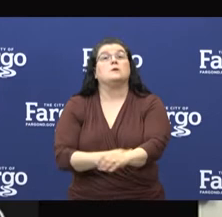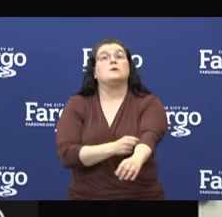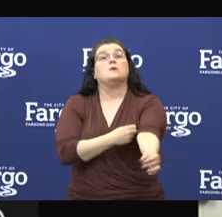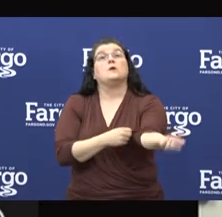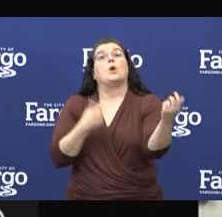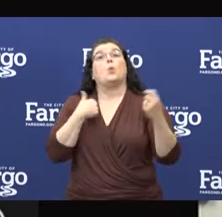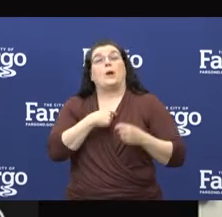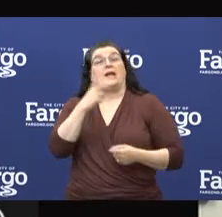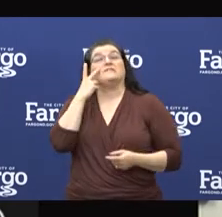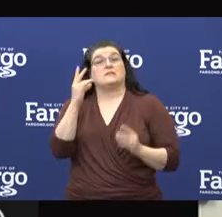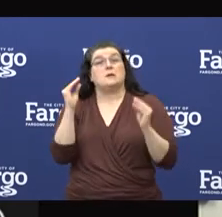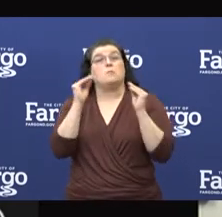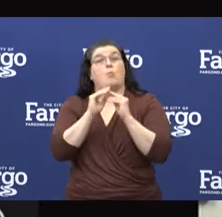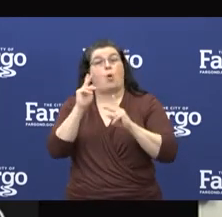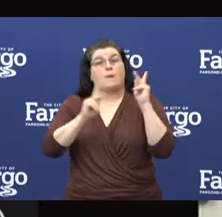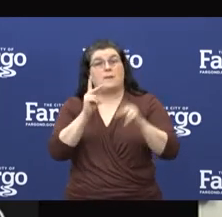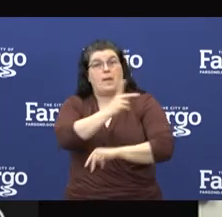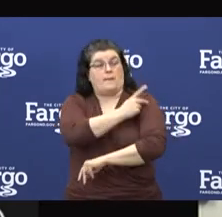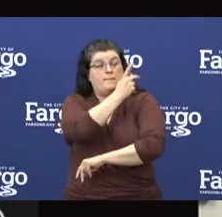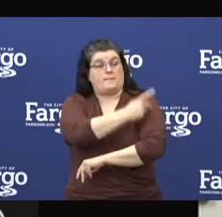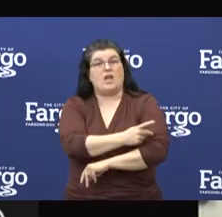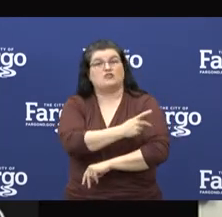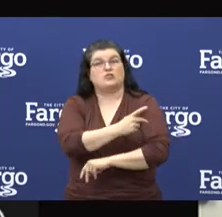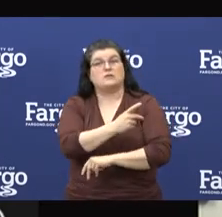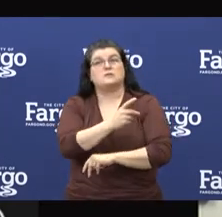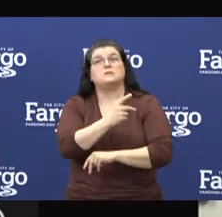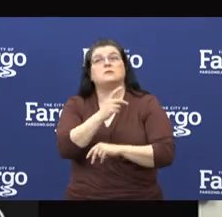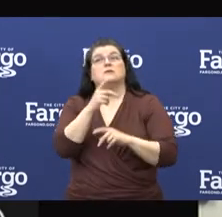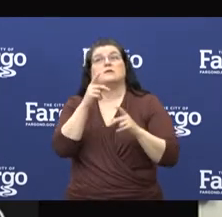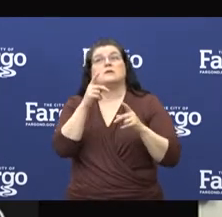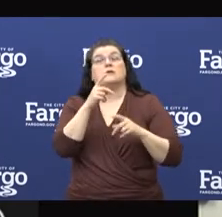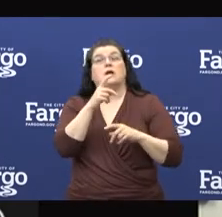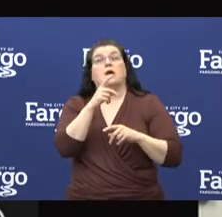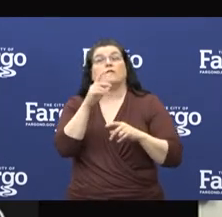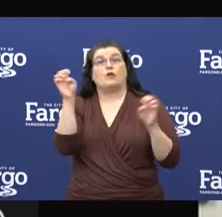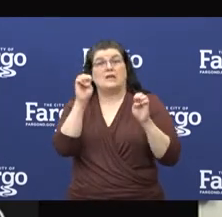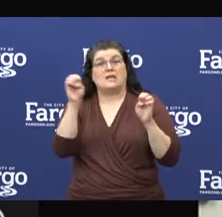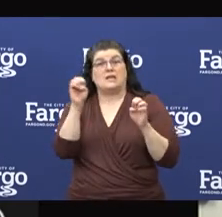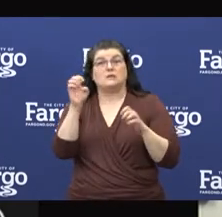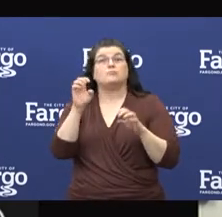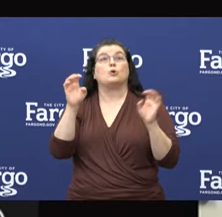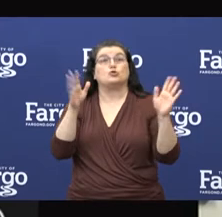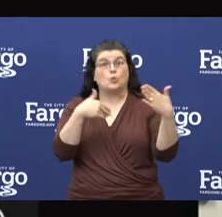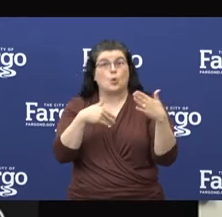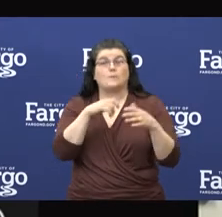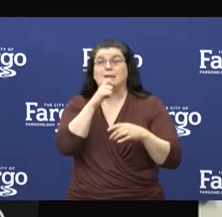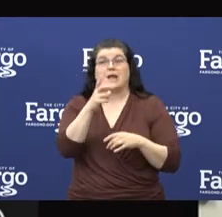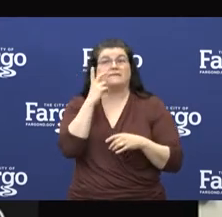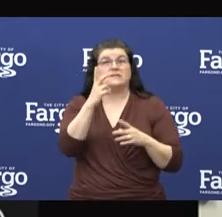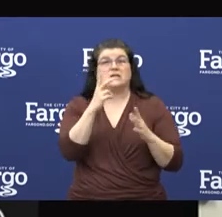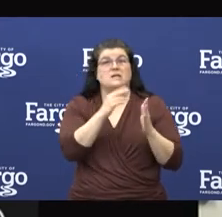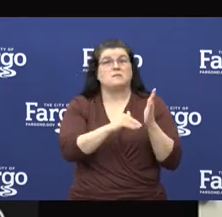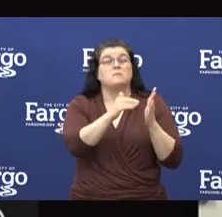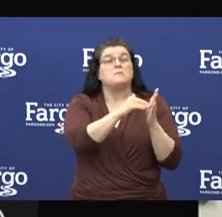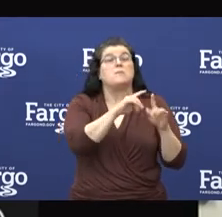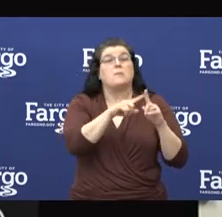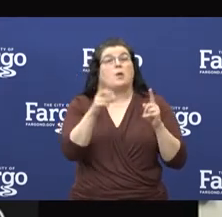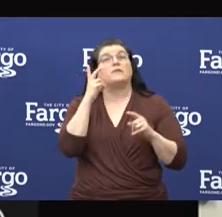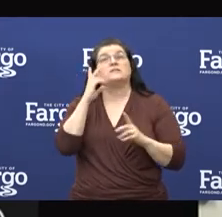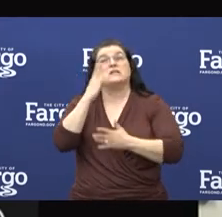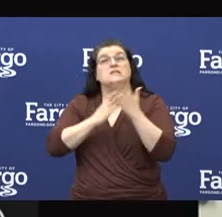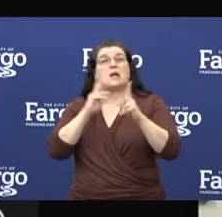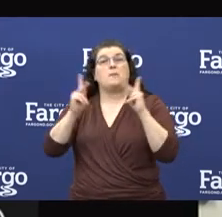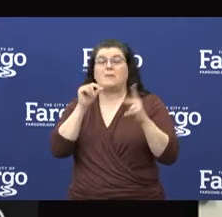emergency department with injuries from abuse or conflicts. We know not everyone has a safe home environment, and